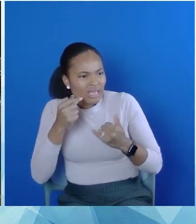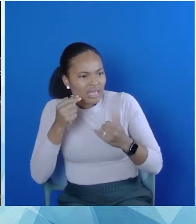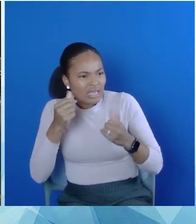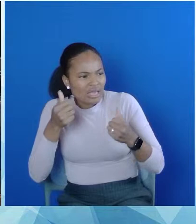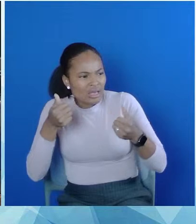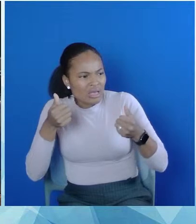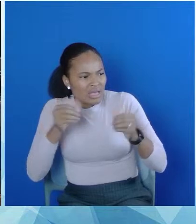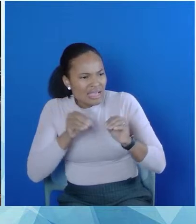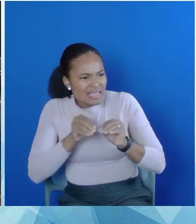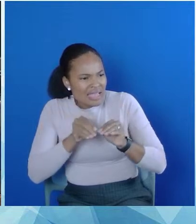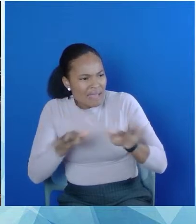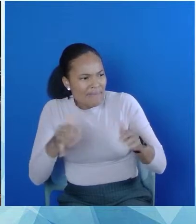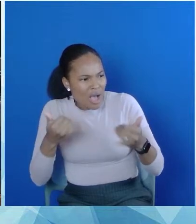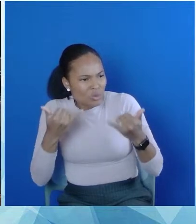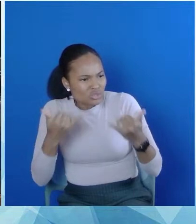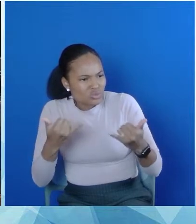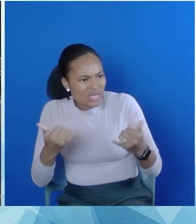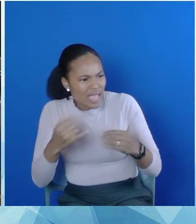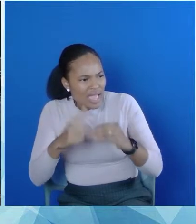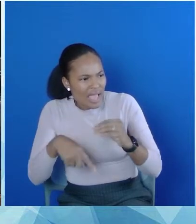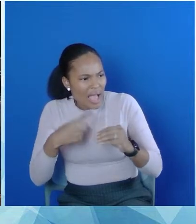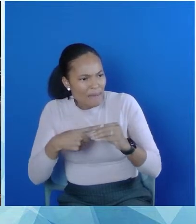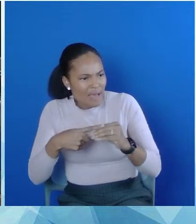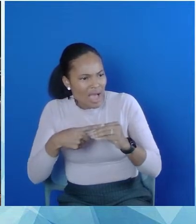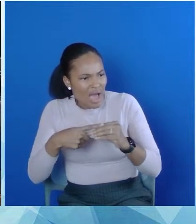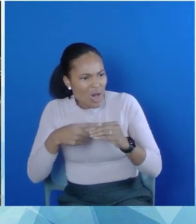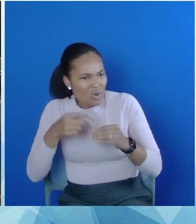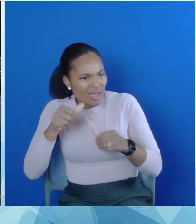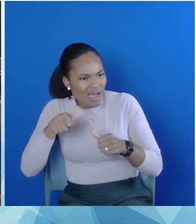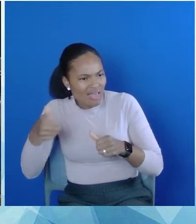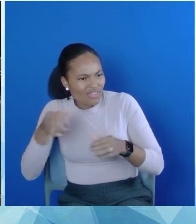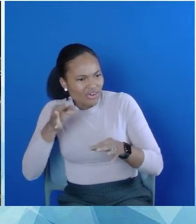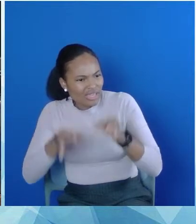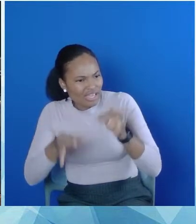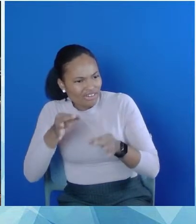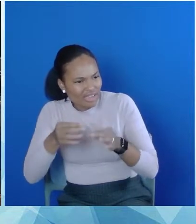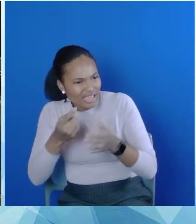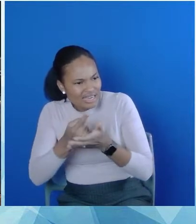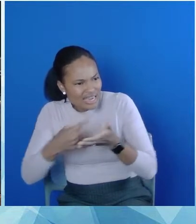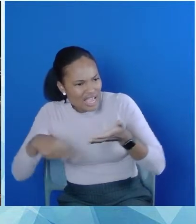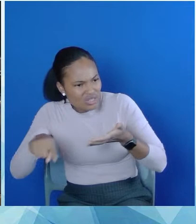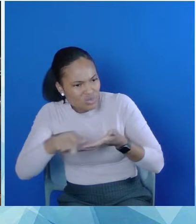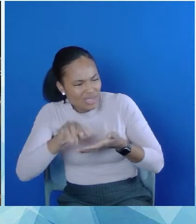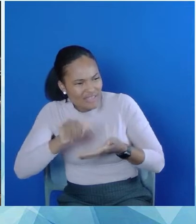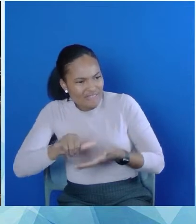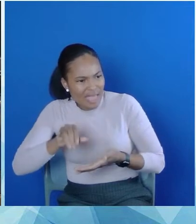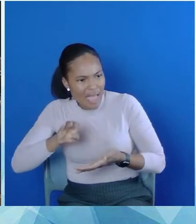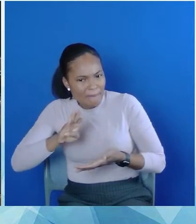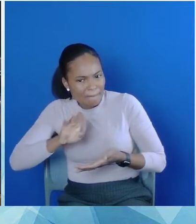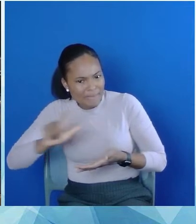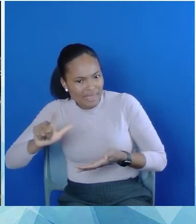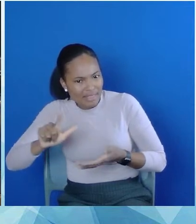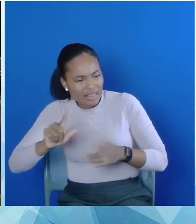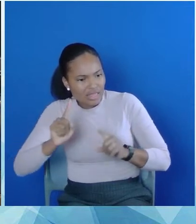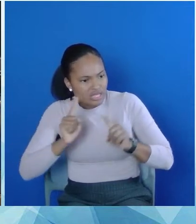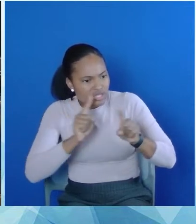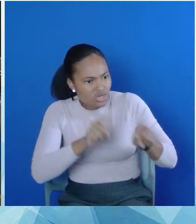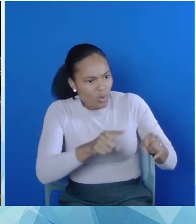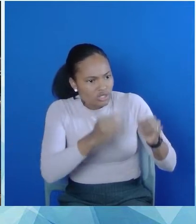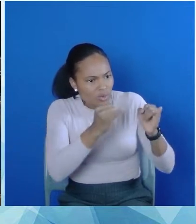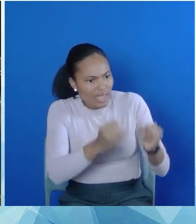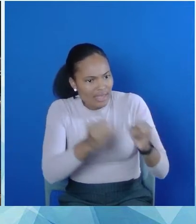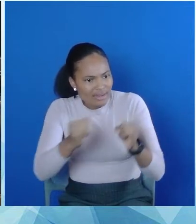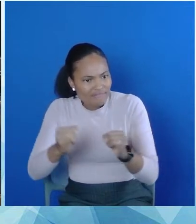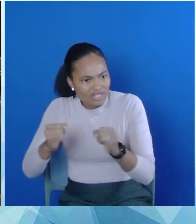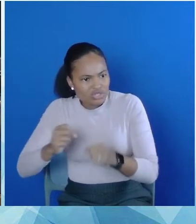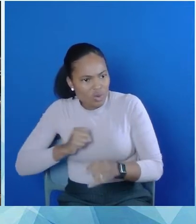hearing next week that I don't know if the bill is going to individual senators or, I'm not really